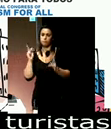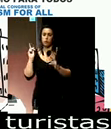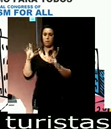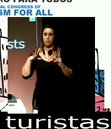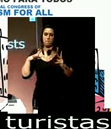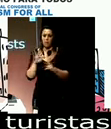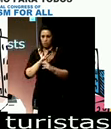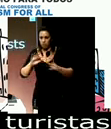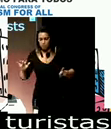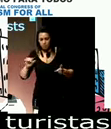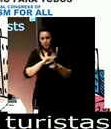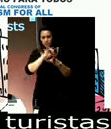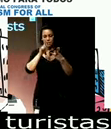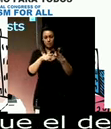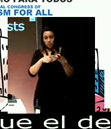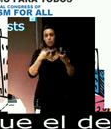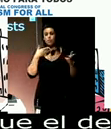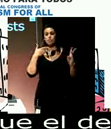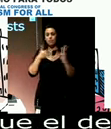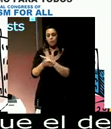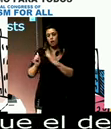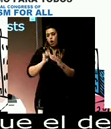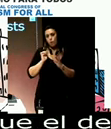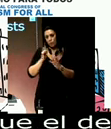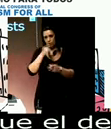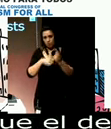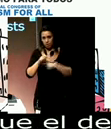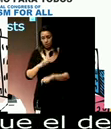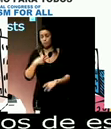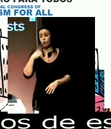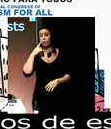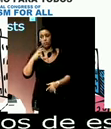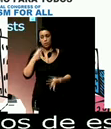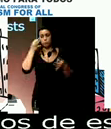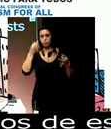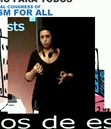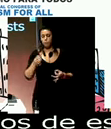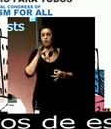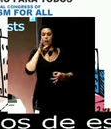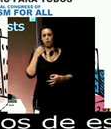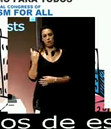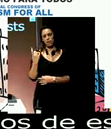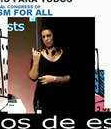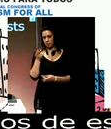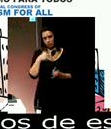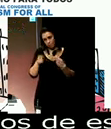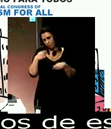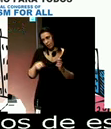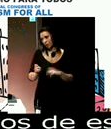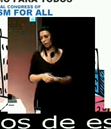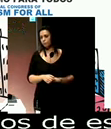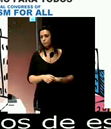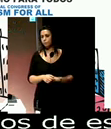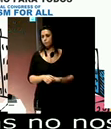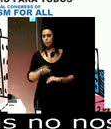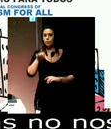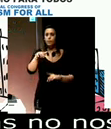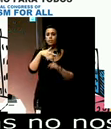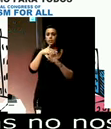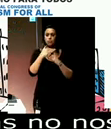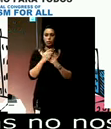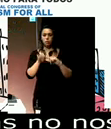is a niche of market, which is very important nowadays for the sector. In